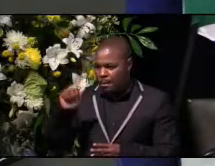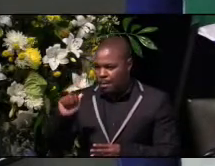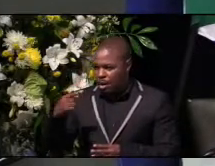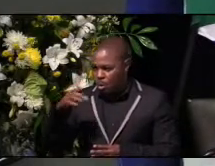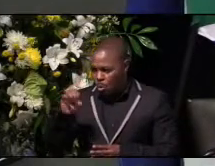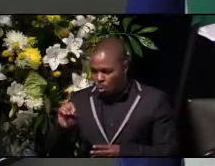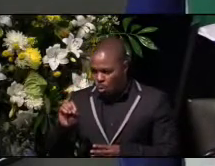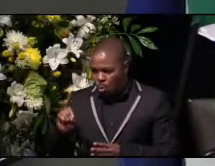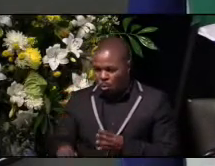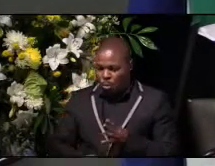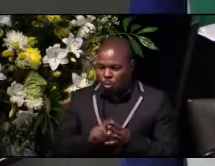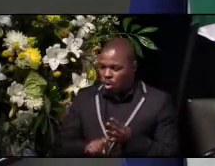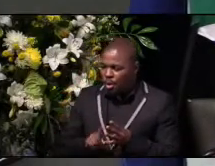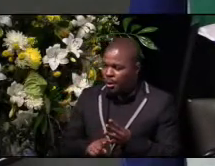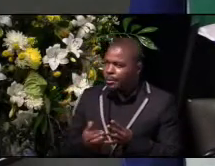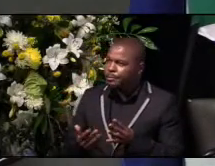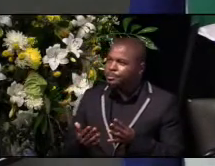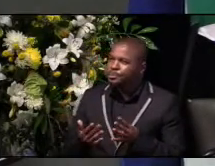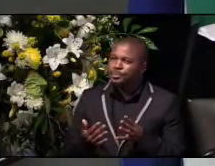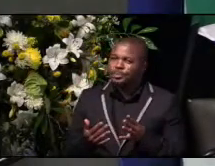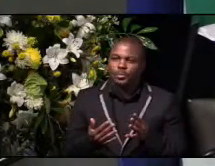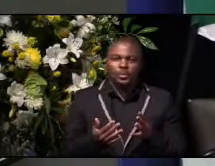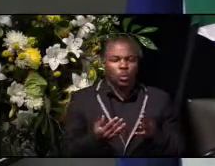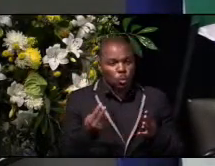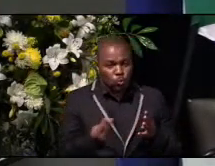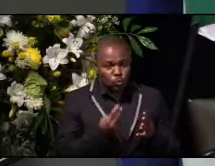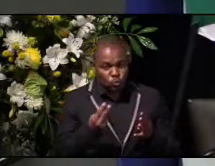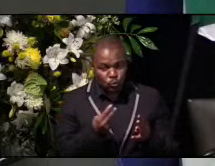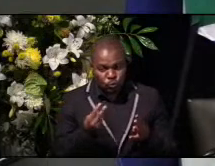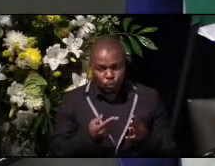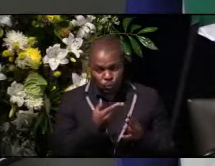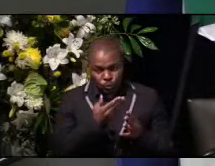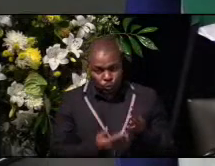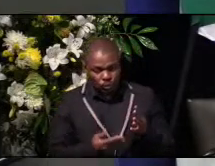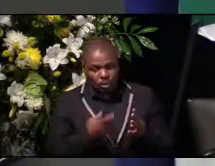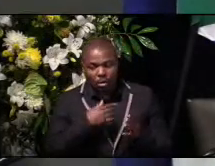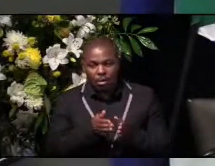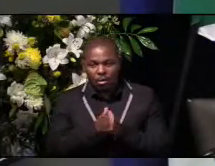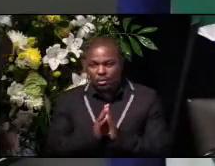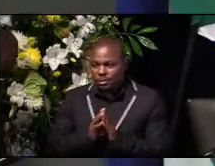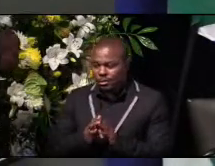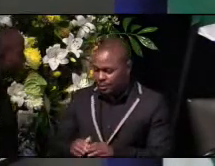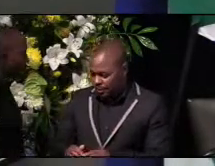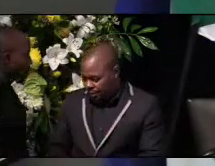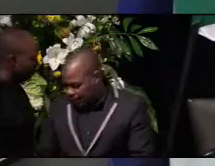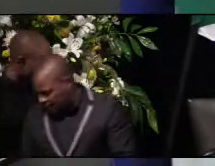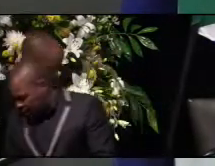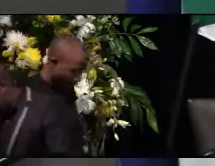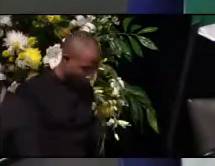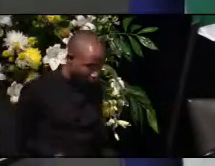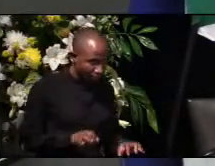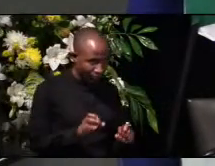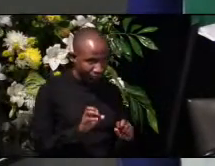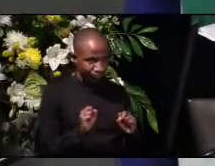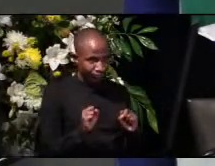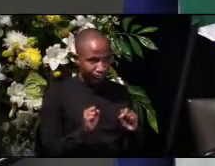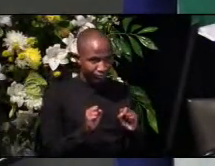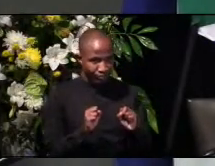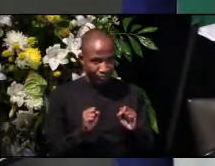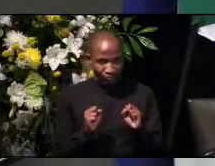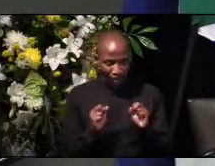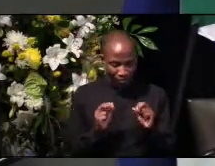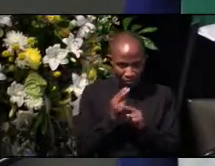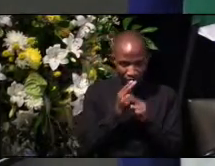and then um to also ask the honorable Premier to also join